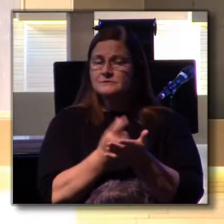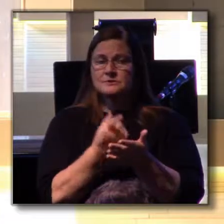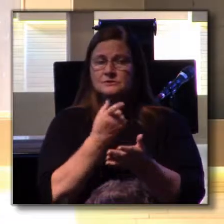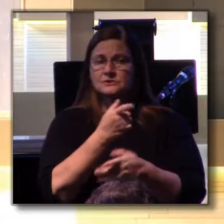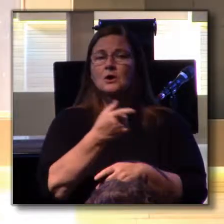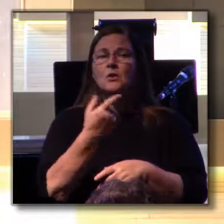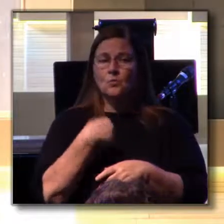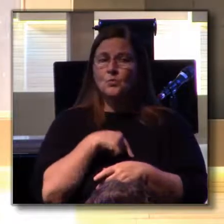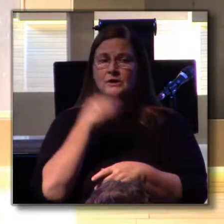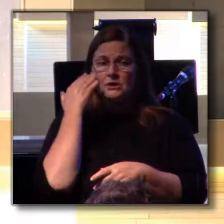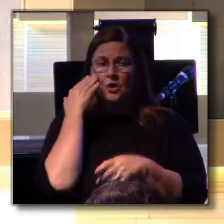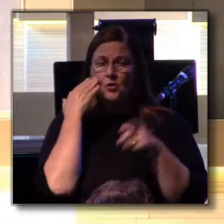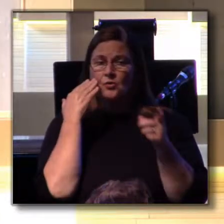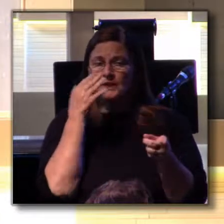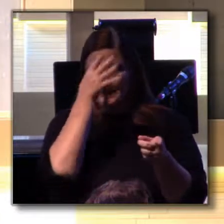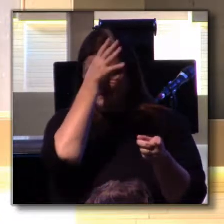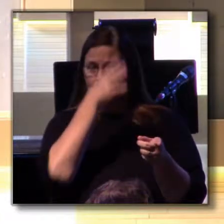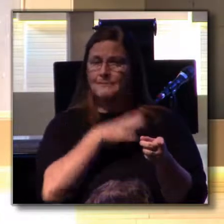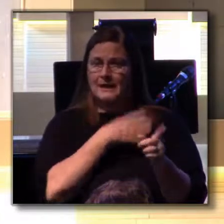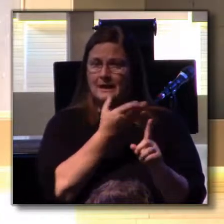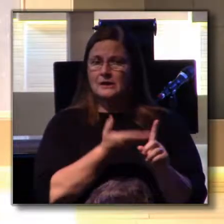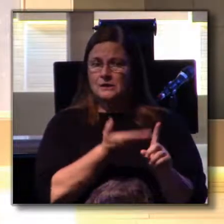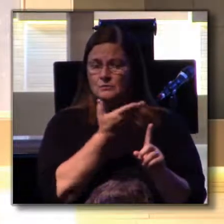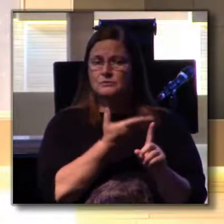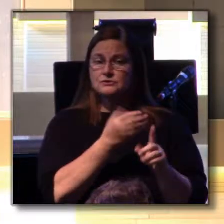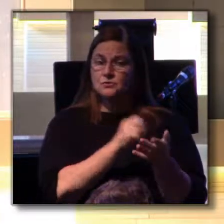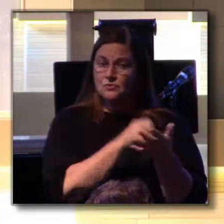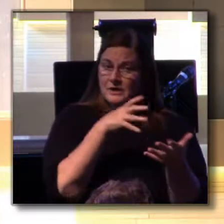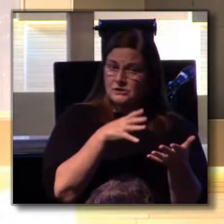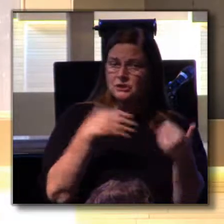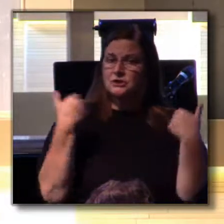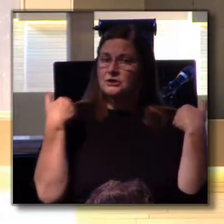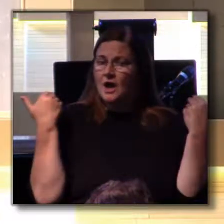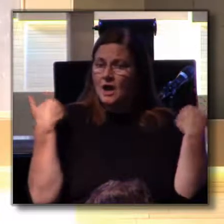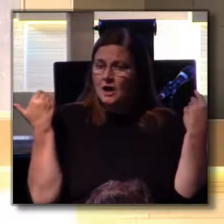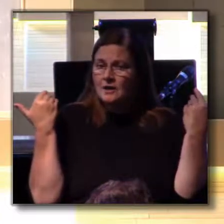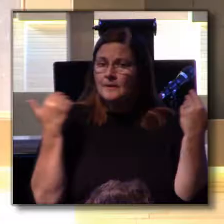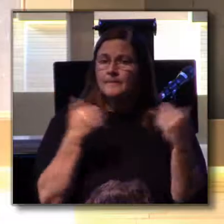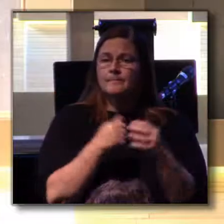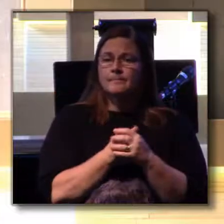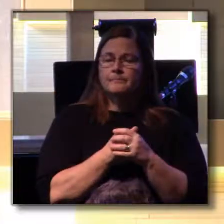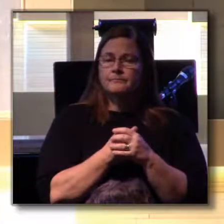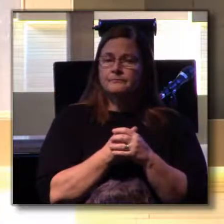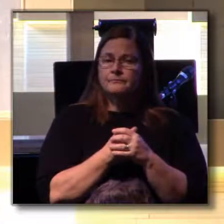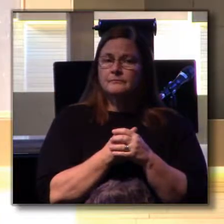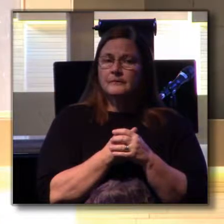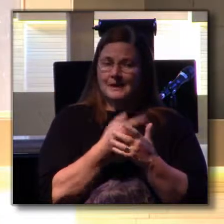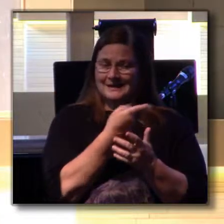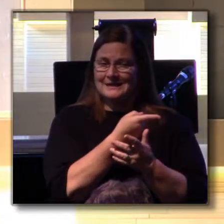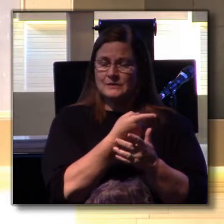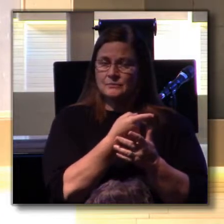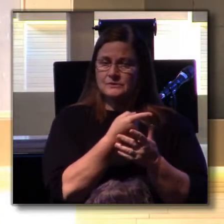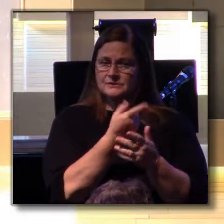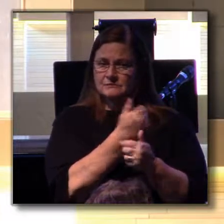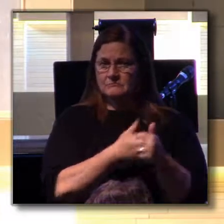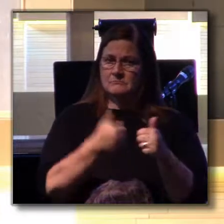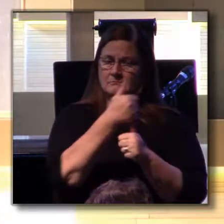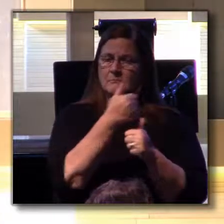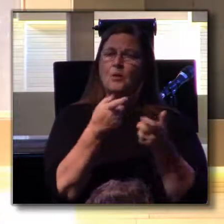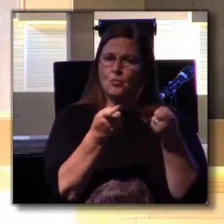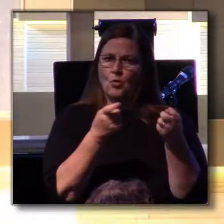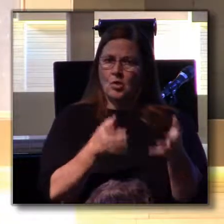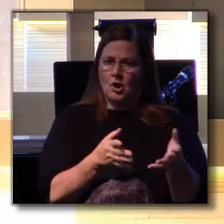rich, but we know that he was young, and we know that he was a ruler as well. He was somebody